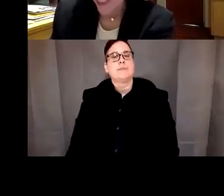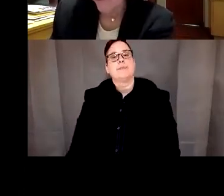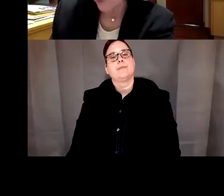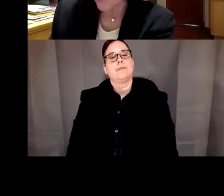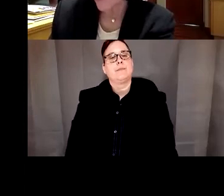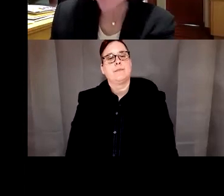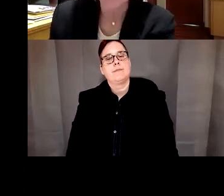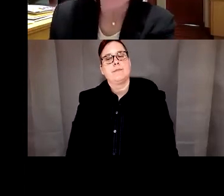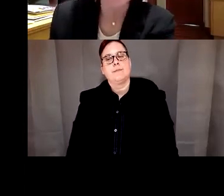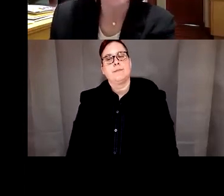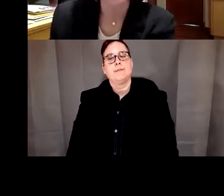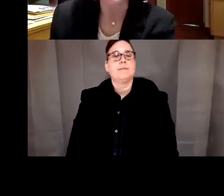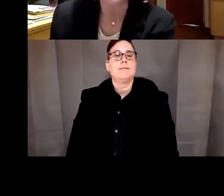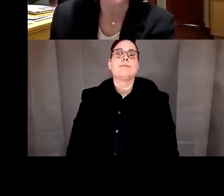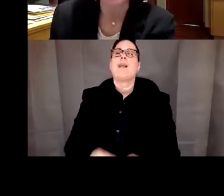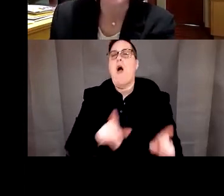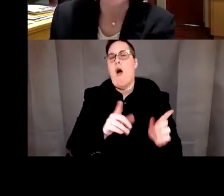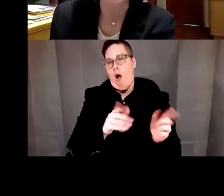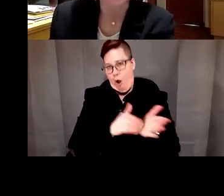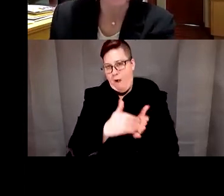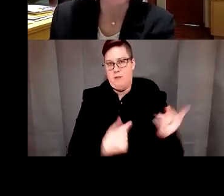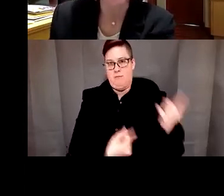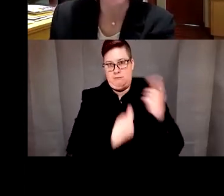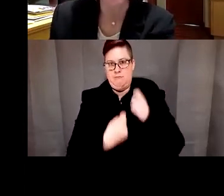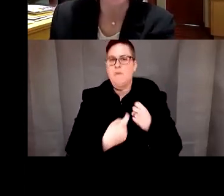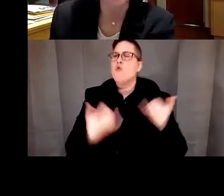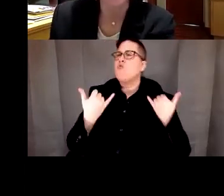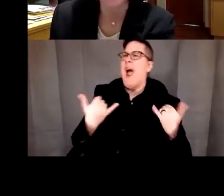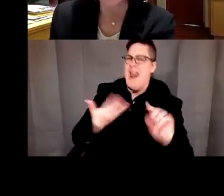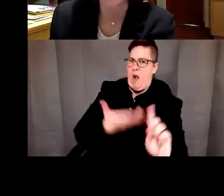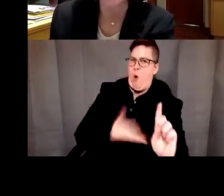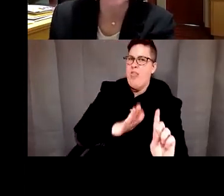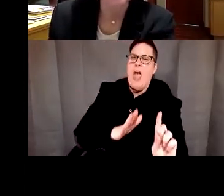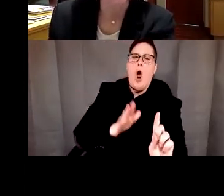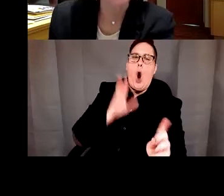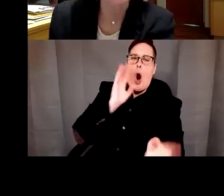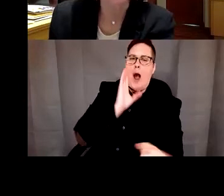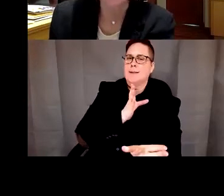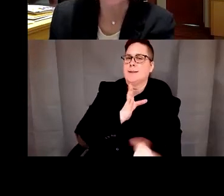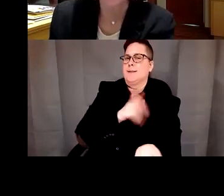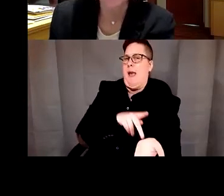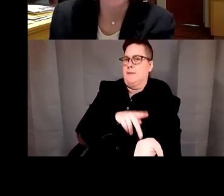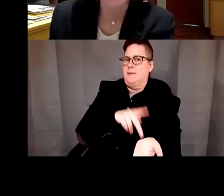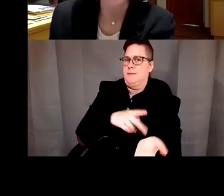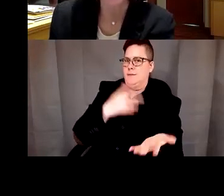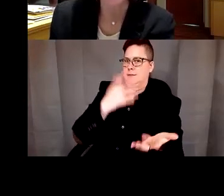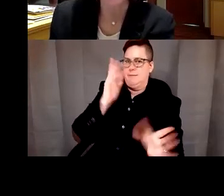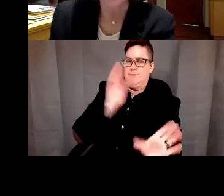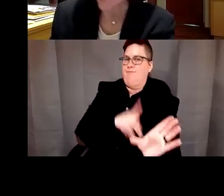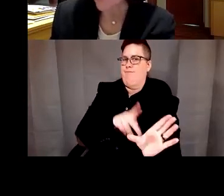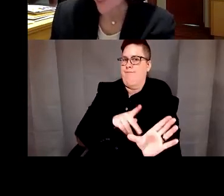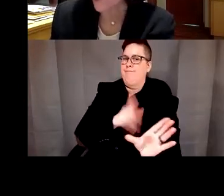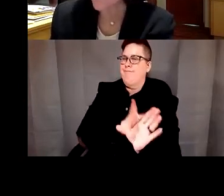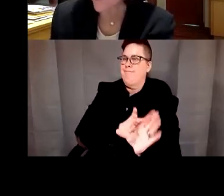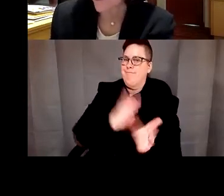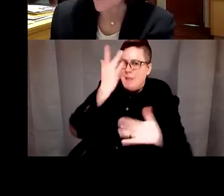And then, of course, we're asked, what is the current psychological condition and causation? What are the effects of retaliation as well